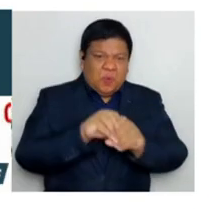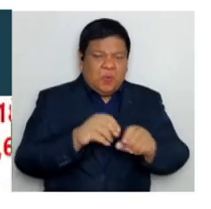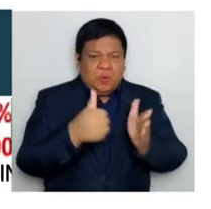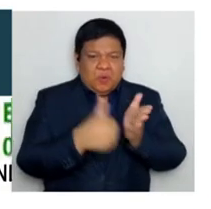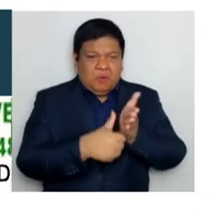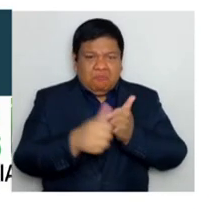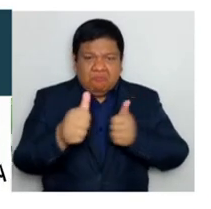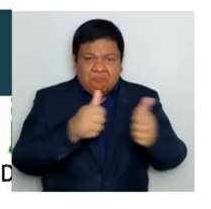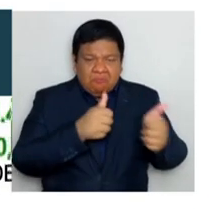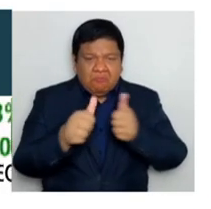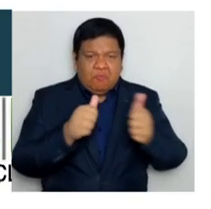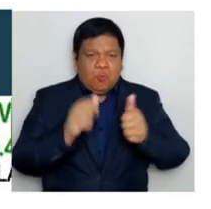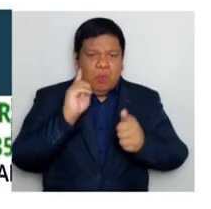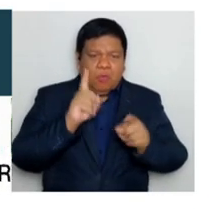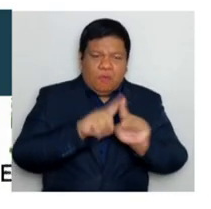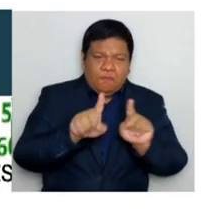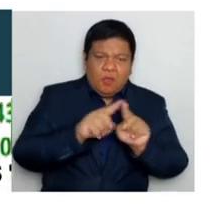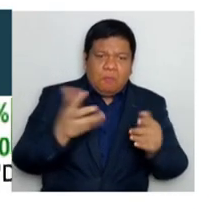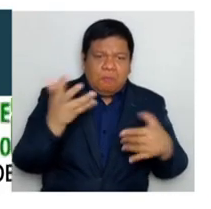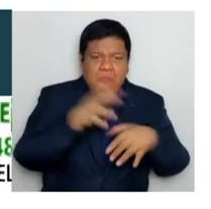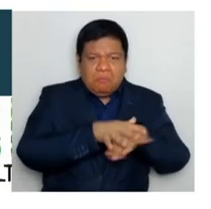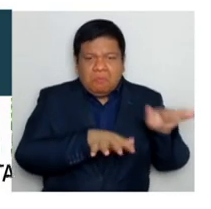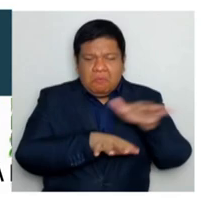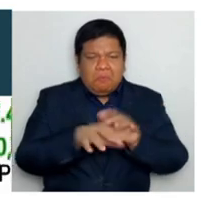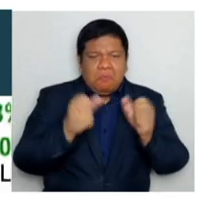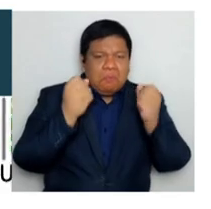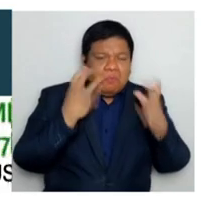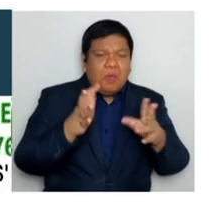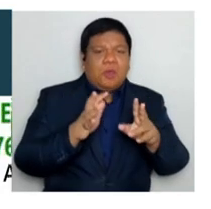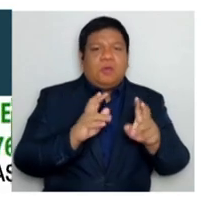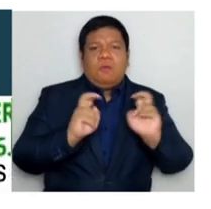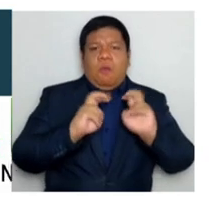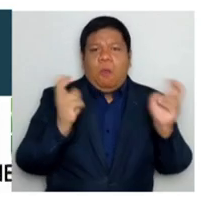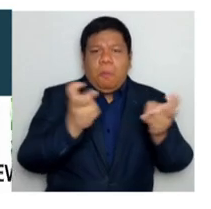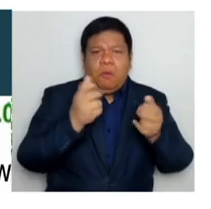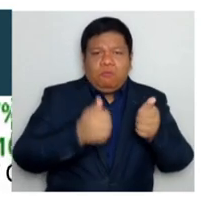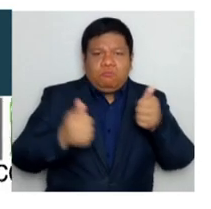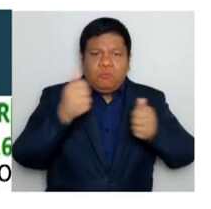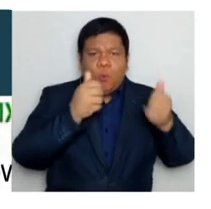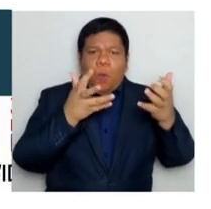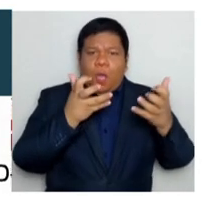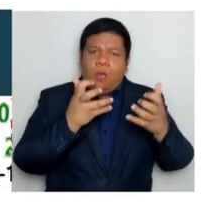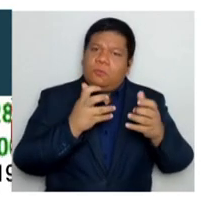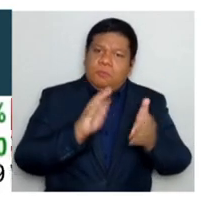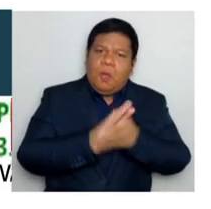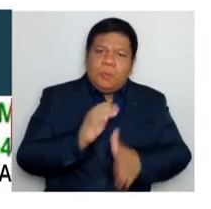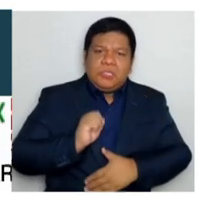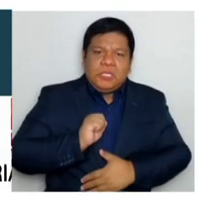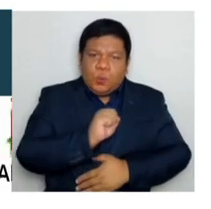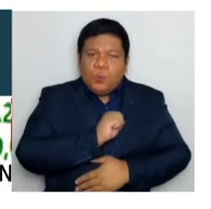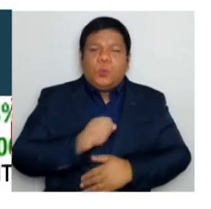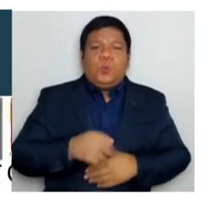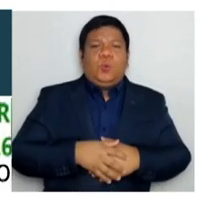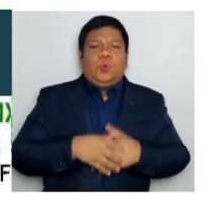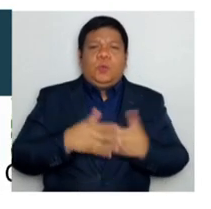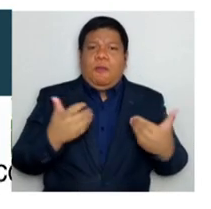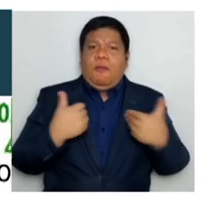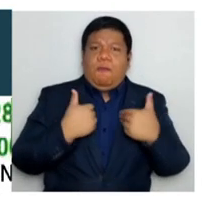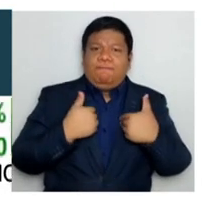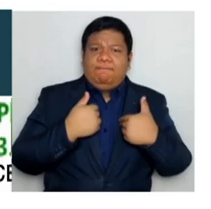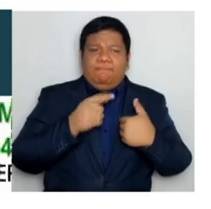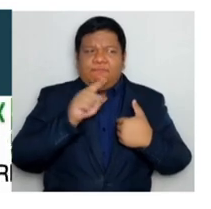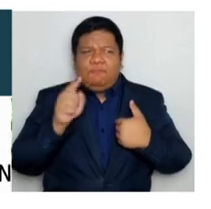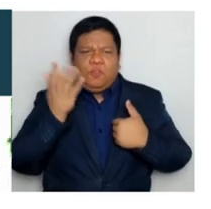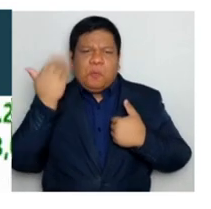It's going to be a mixture of, you know, there are a lot of cabinet secretaries that want to have a go at the Senate. You have familiar